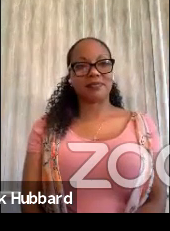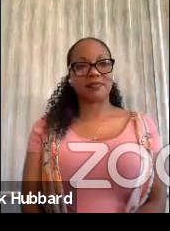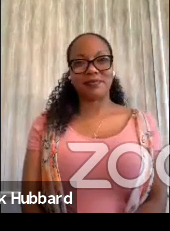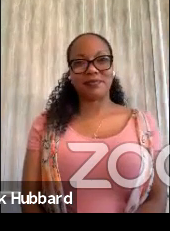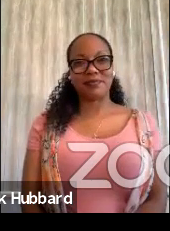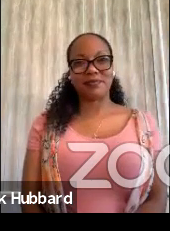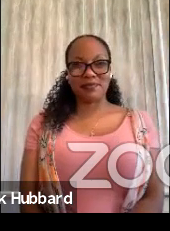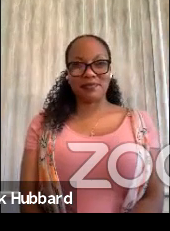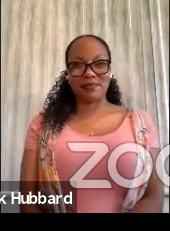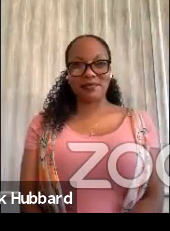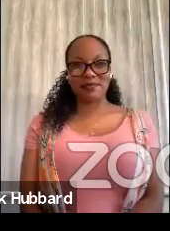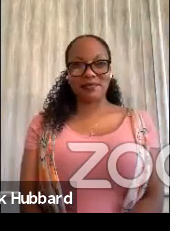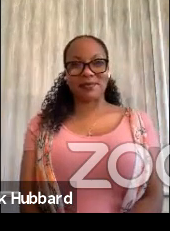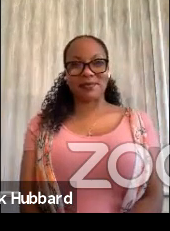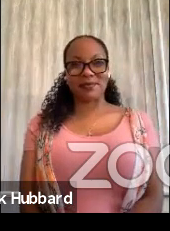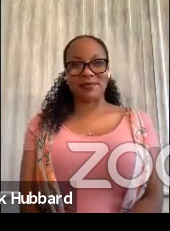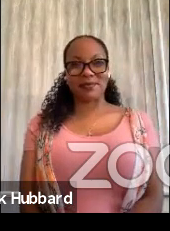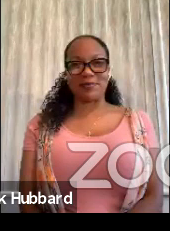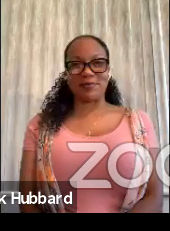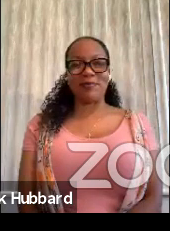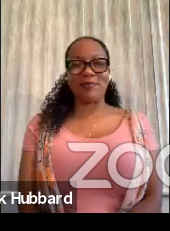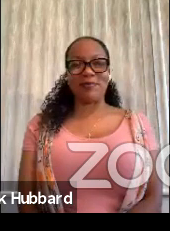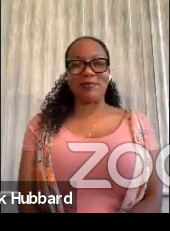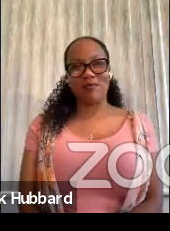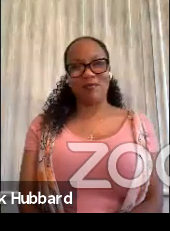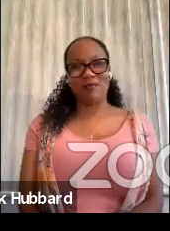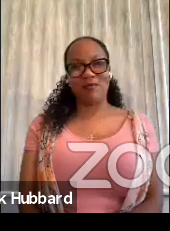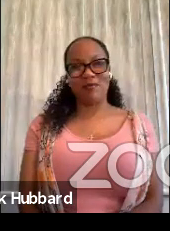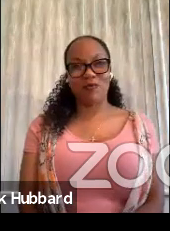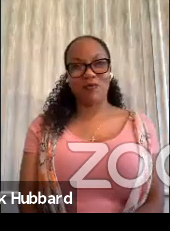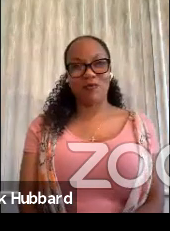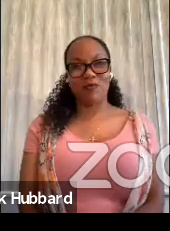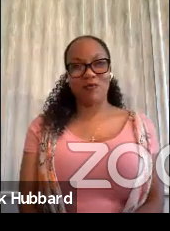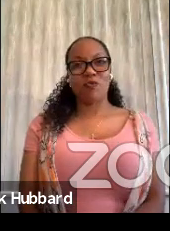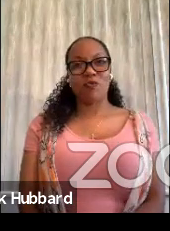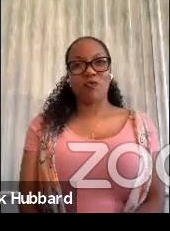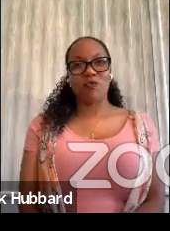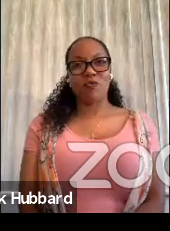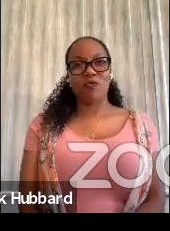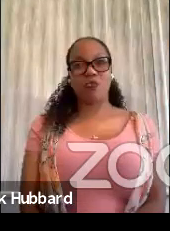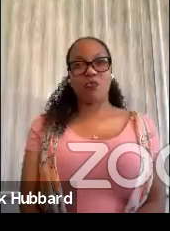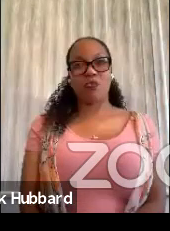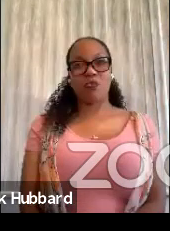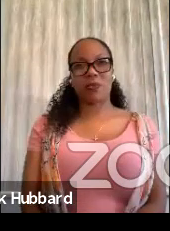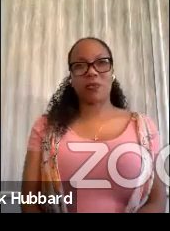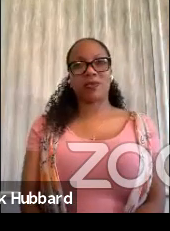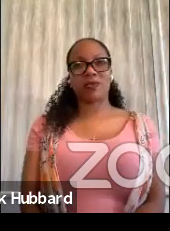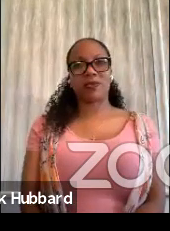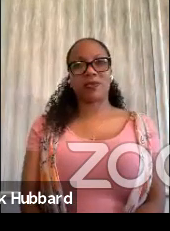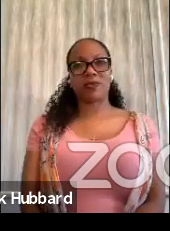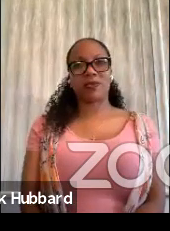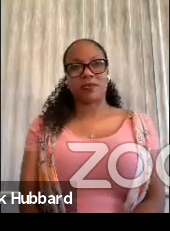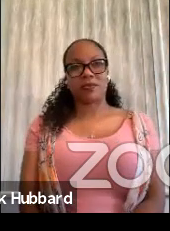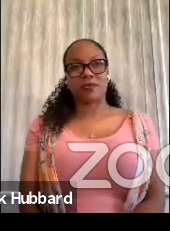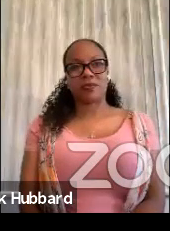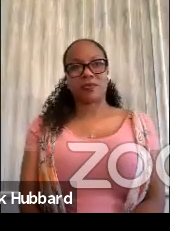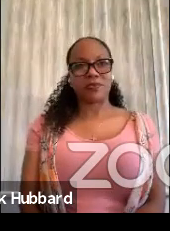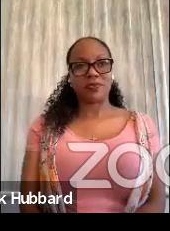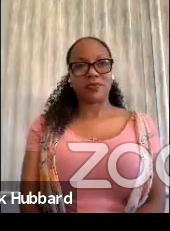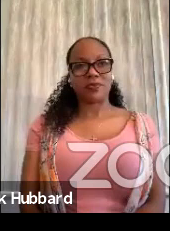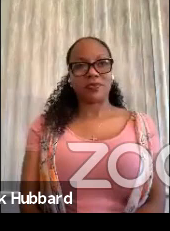government, we are not part of the city administration. We are a city governmental entity or taxing